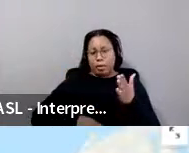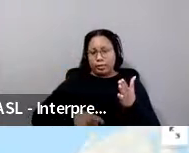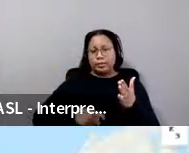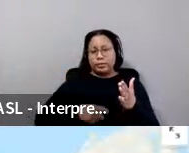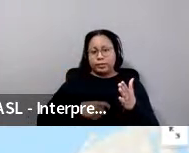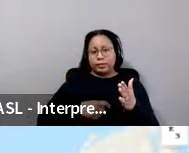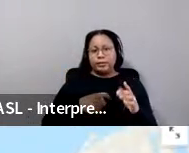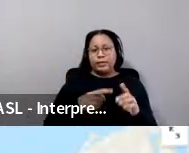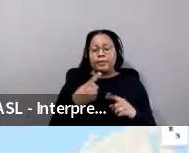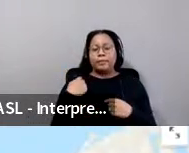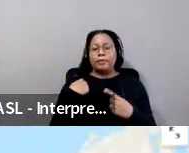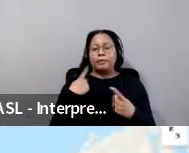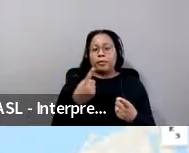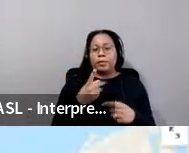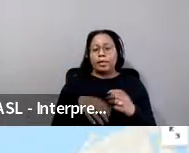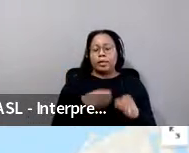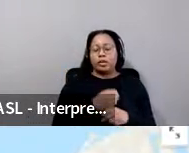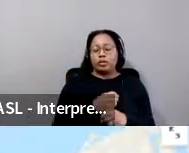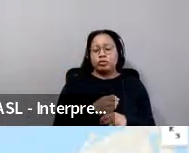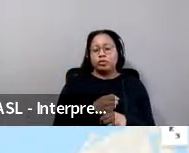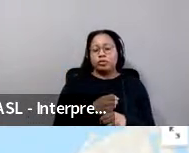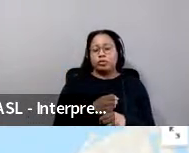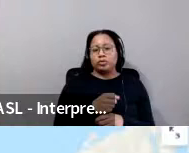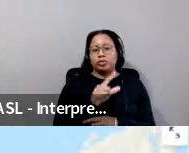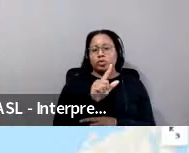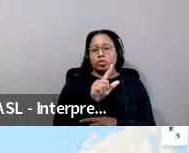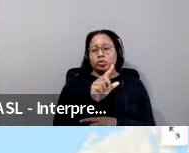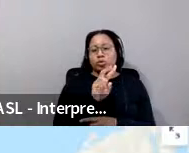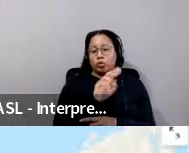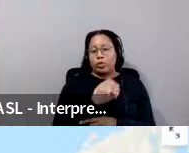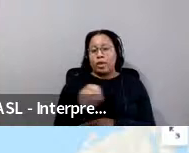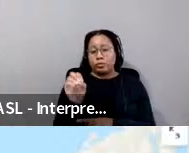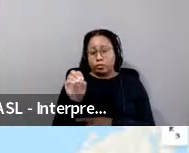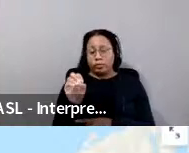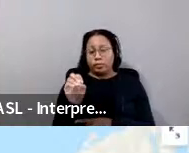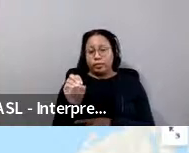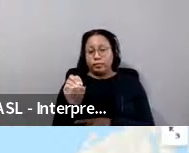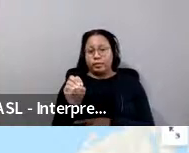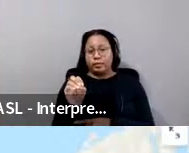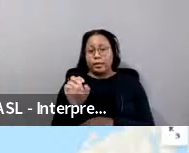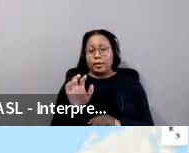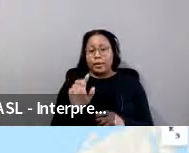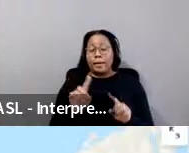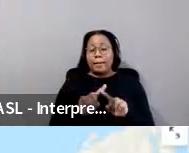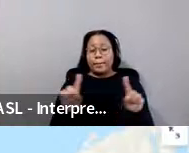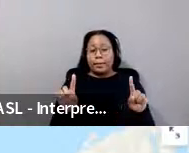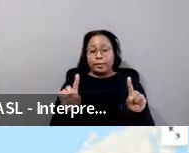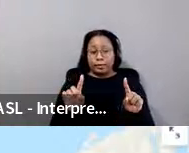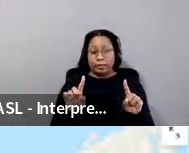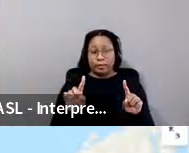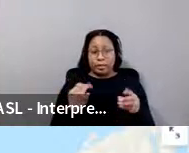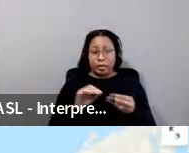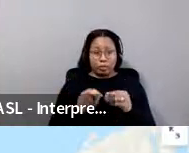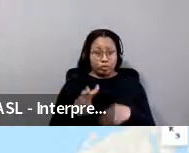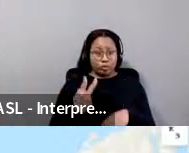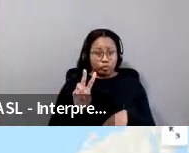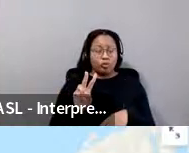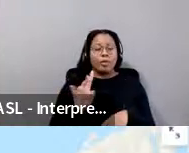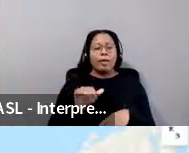or neighborhoods with a appreciation of about 2 doubled in price since the year